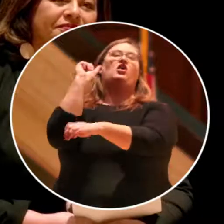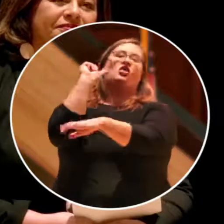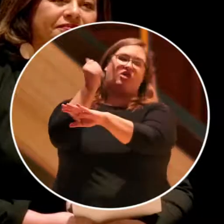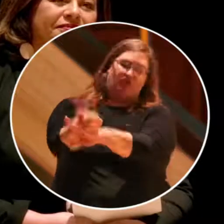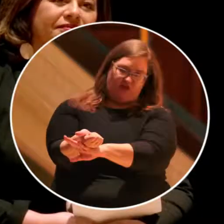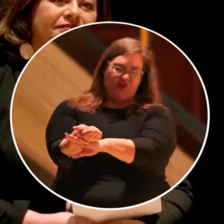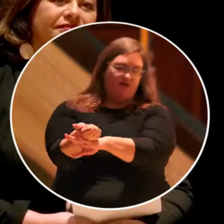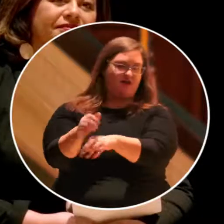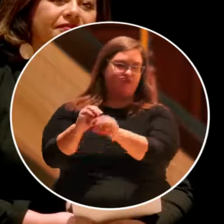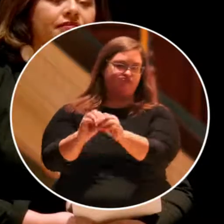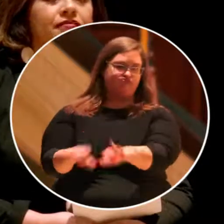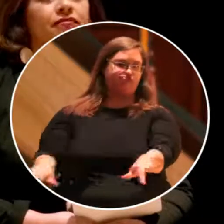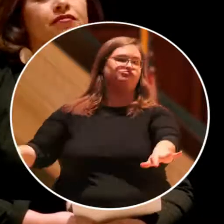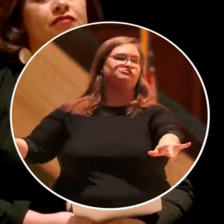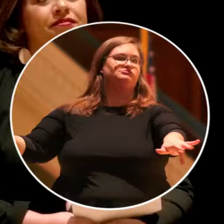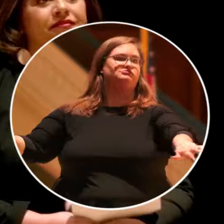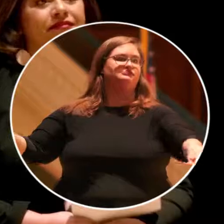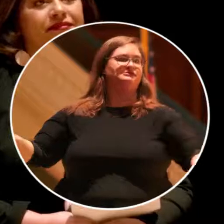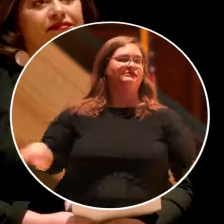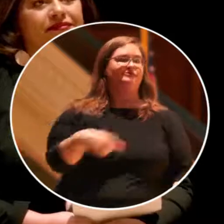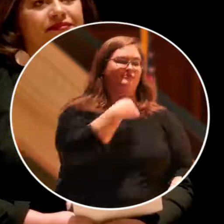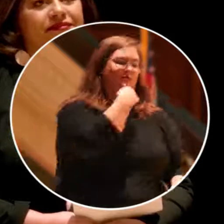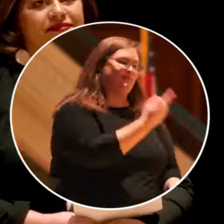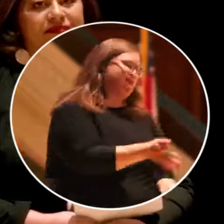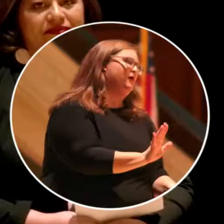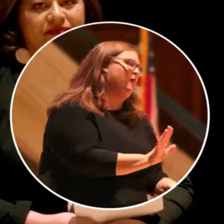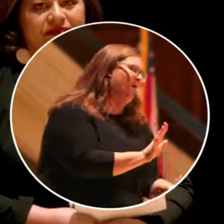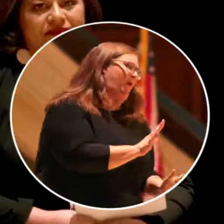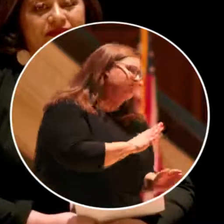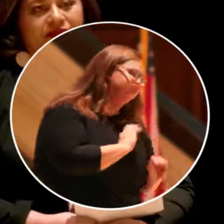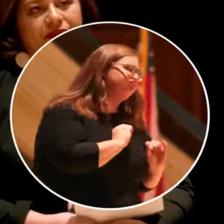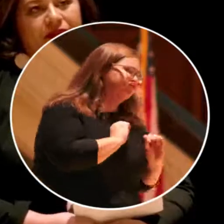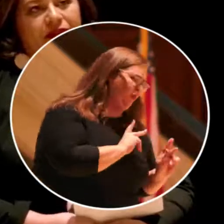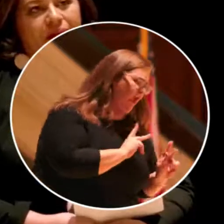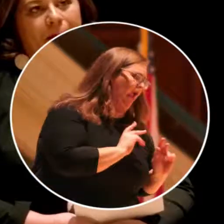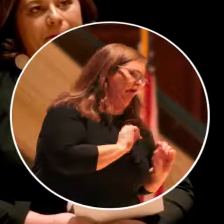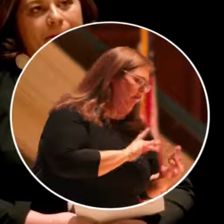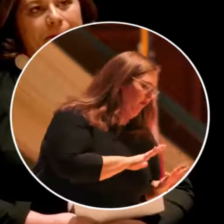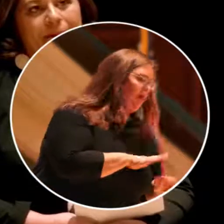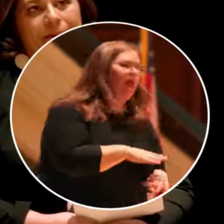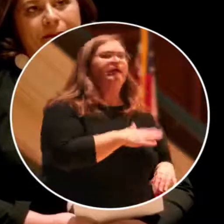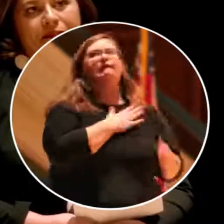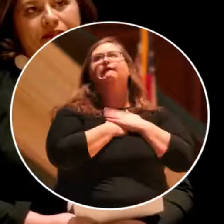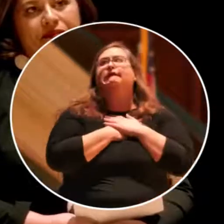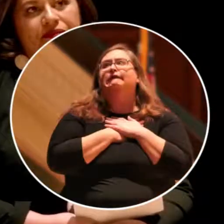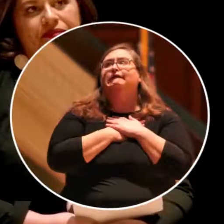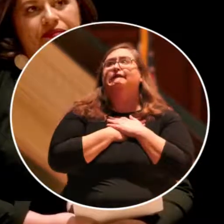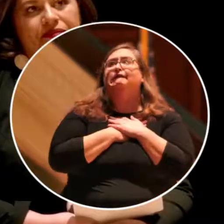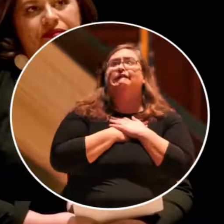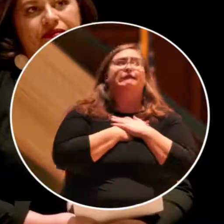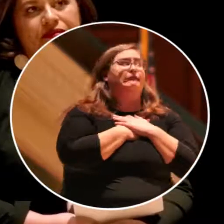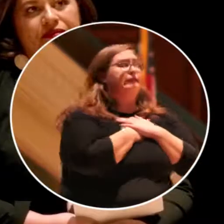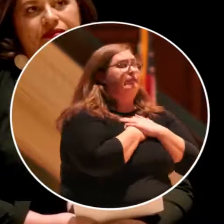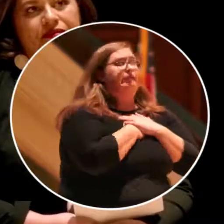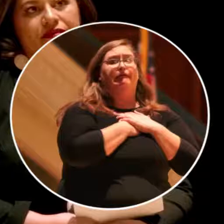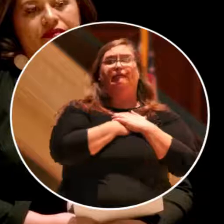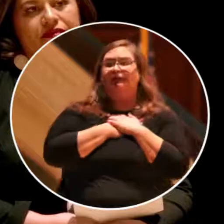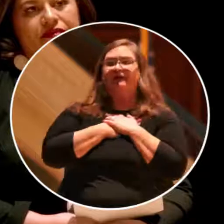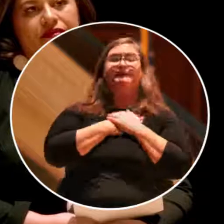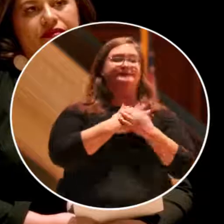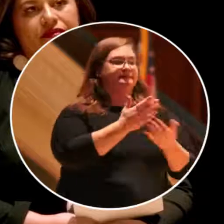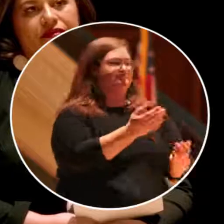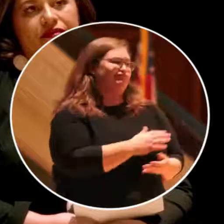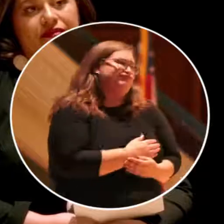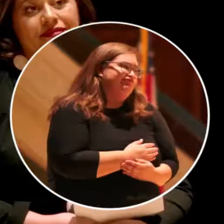not upset, but my mother was mortified that the nuns also asked the girls to contribute any funds they could spare